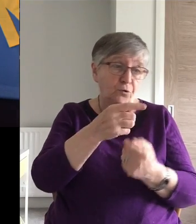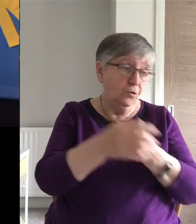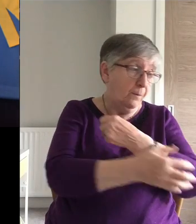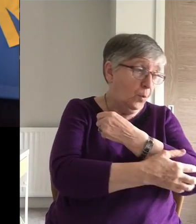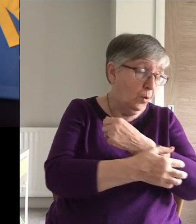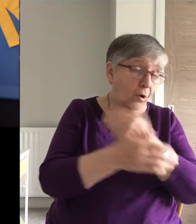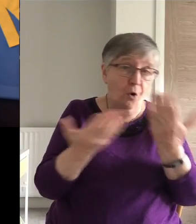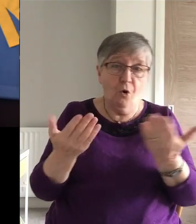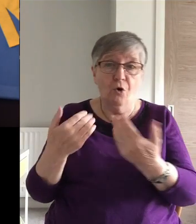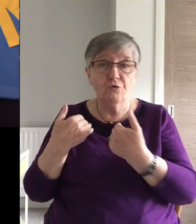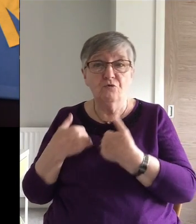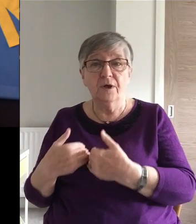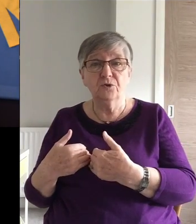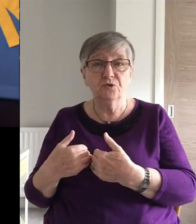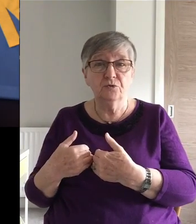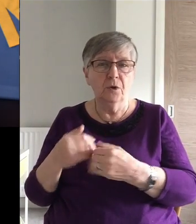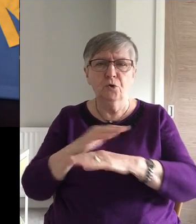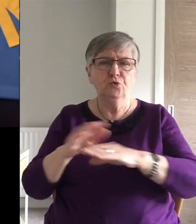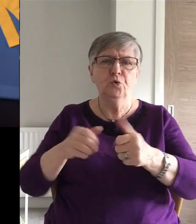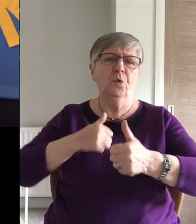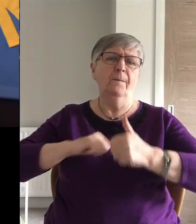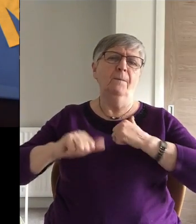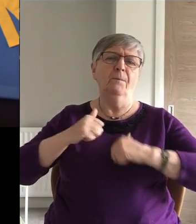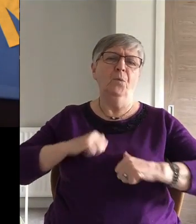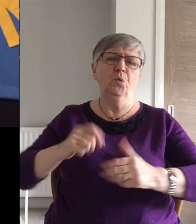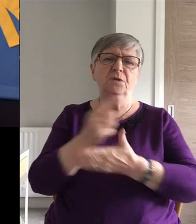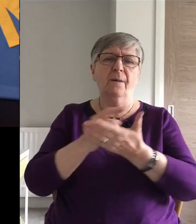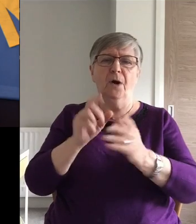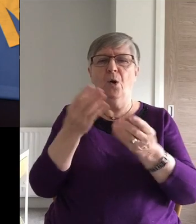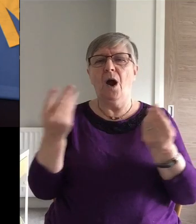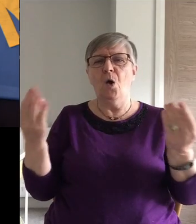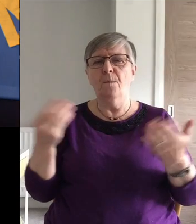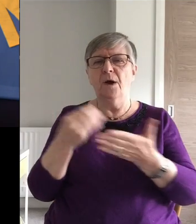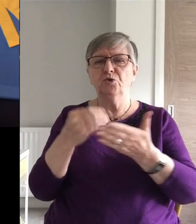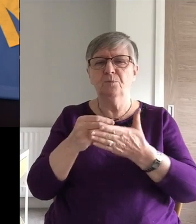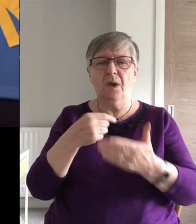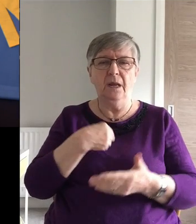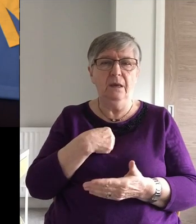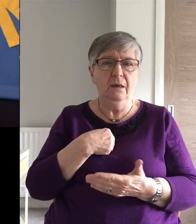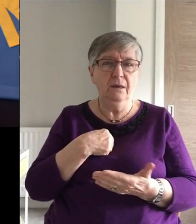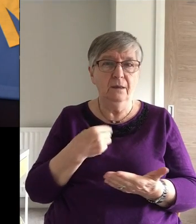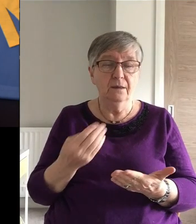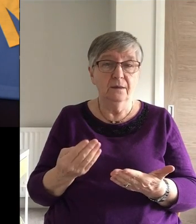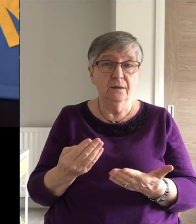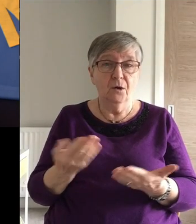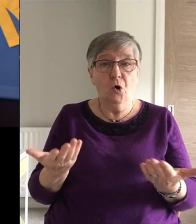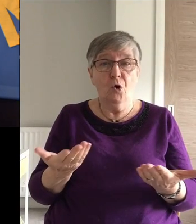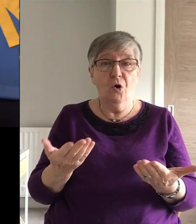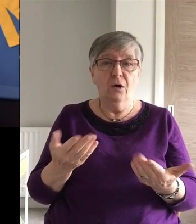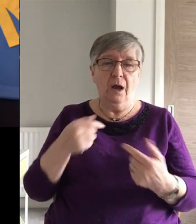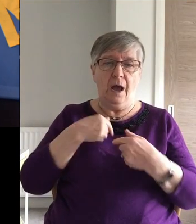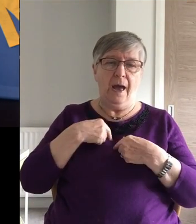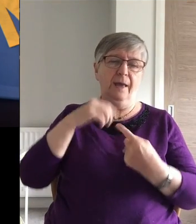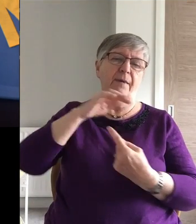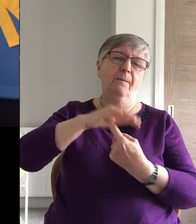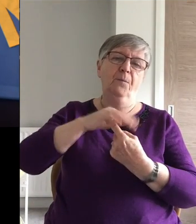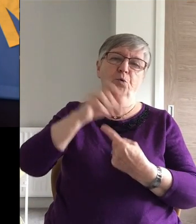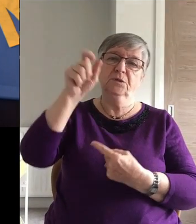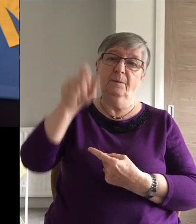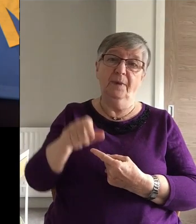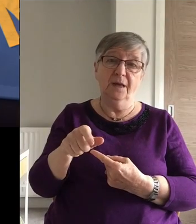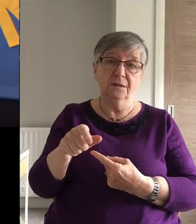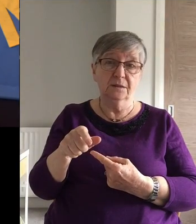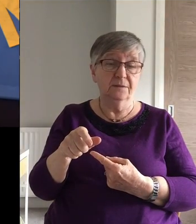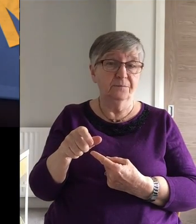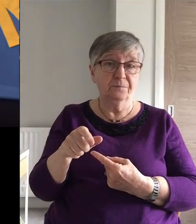pecking order you find yourself, you've not to be boasting about your financial position or your economic status or your standing in